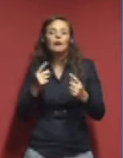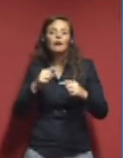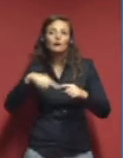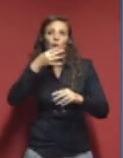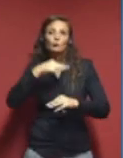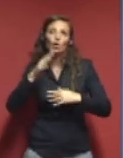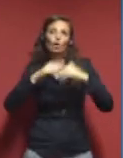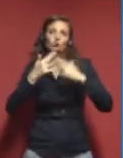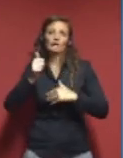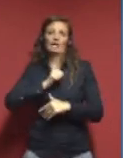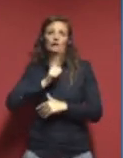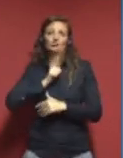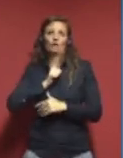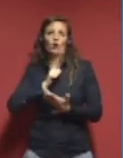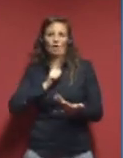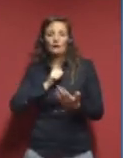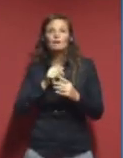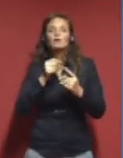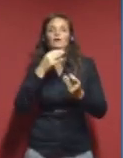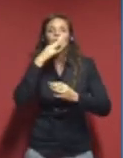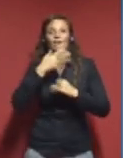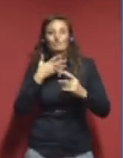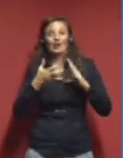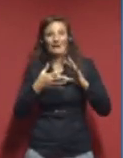It's a lot of steps, but it's a series of easy steps.